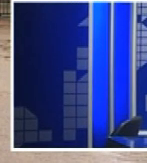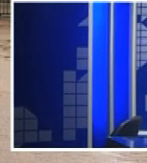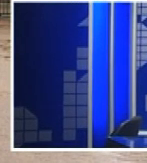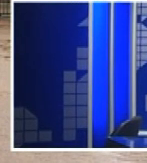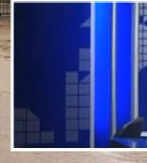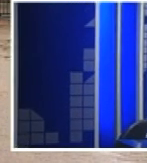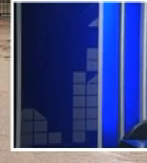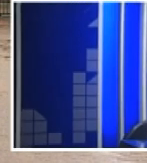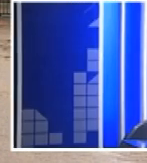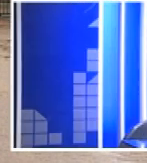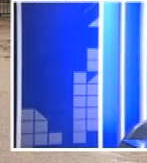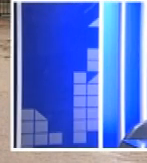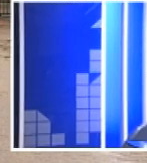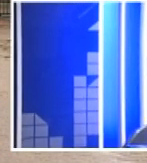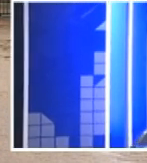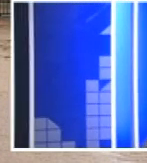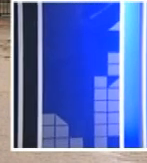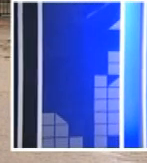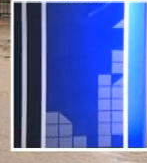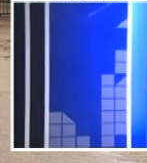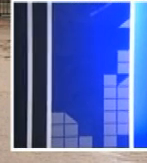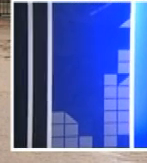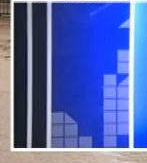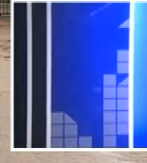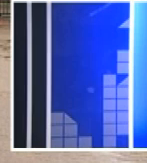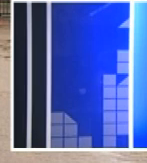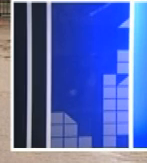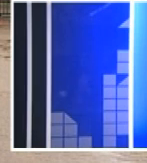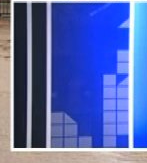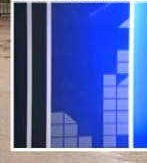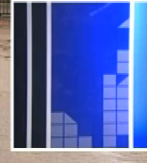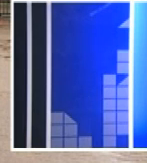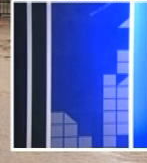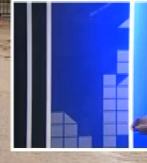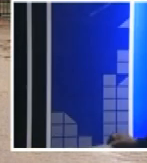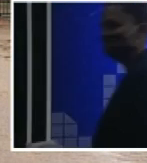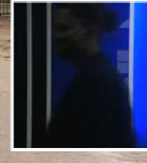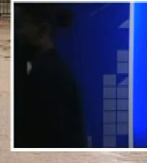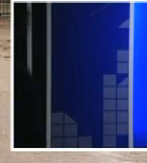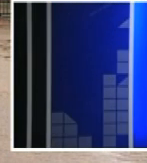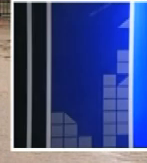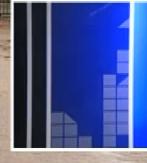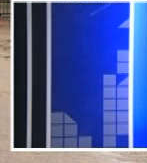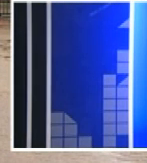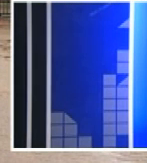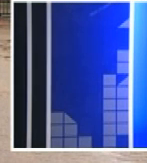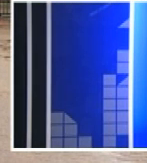to, they might, something might jump in with you, which is not going to be on the script.